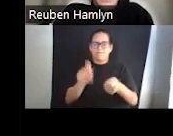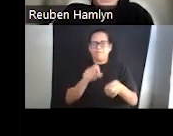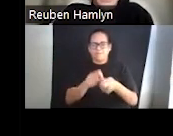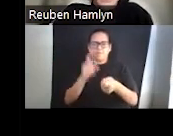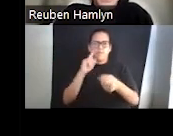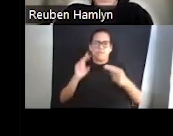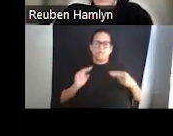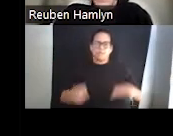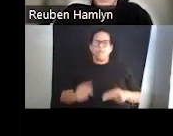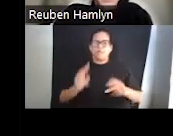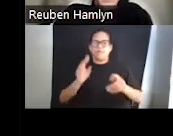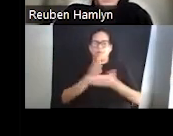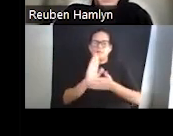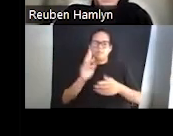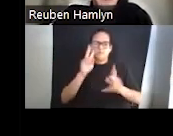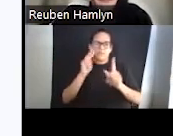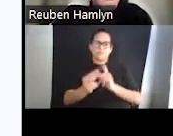human rights perspective.